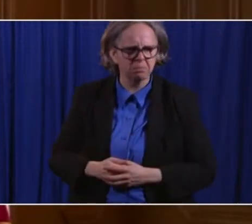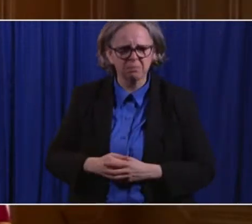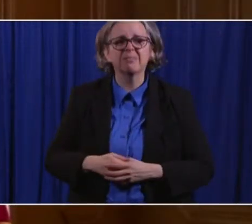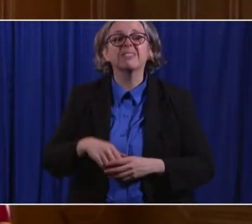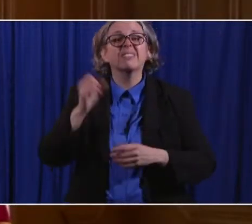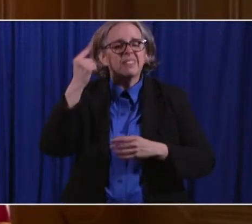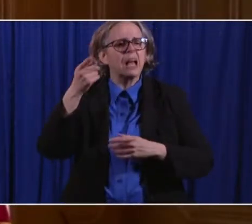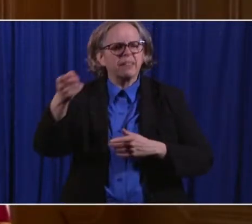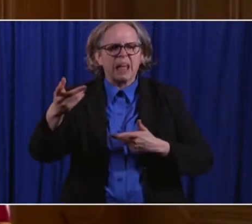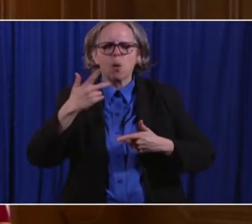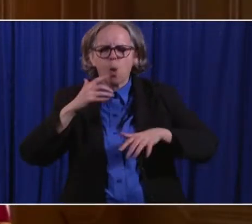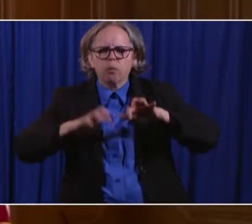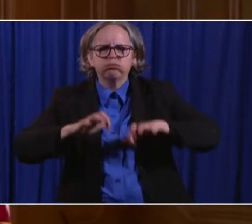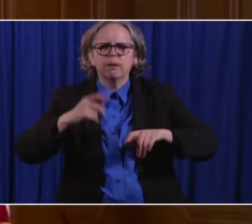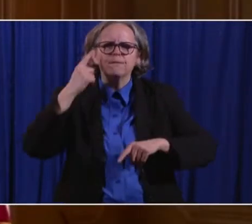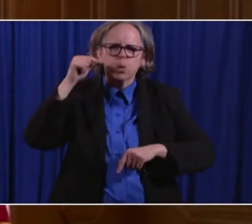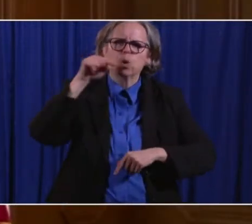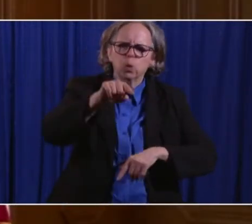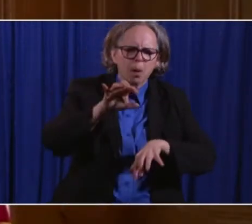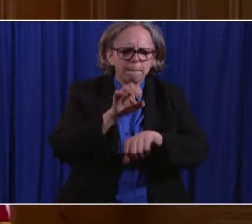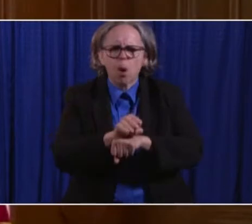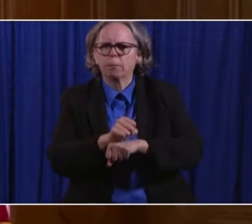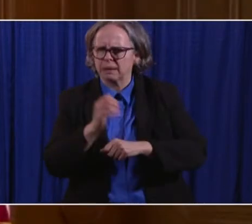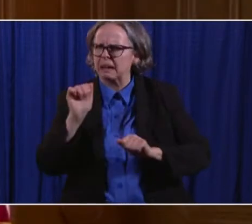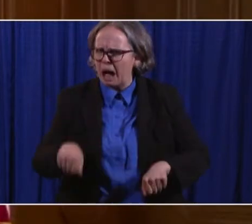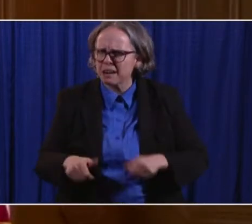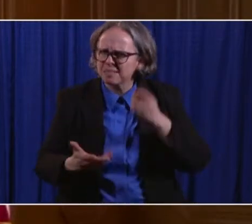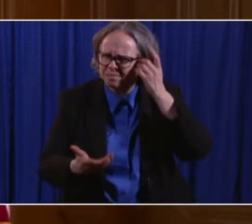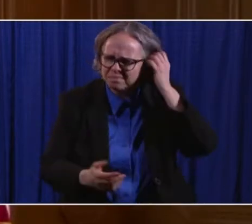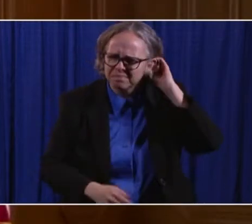833-427-5634 for scheduling help.